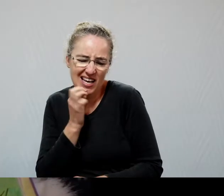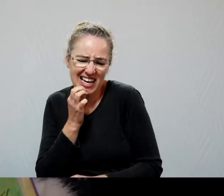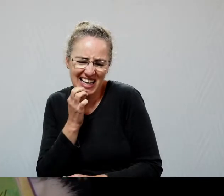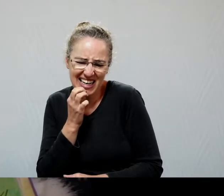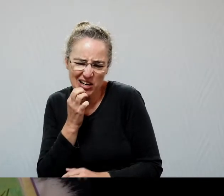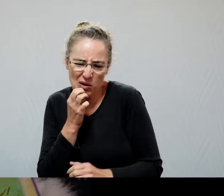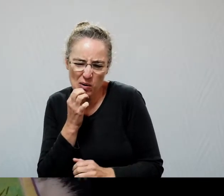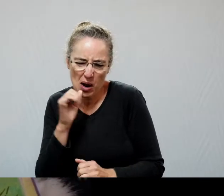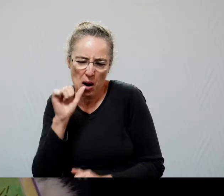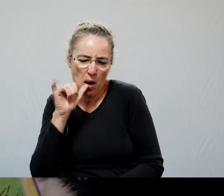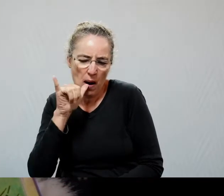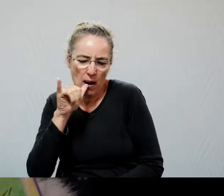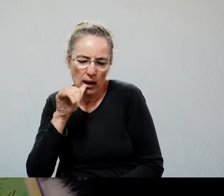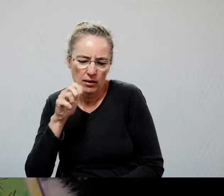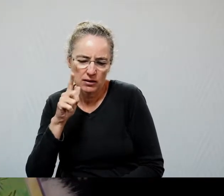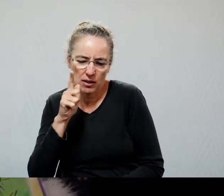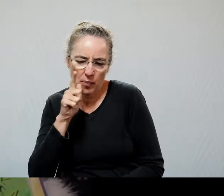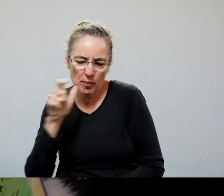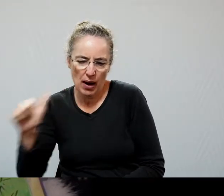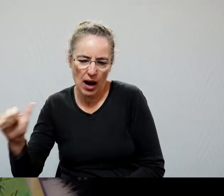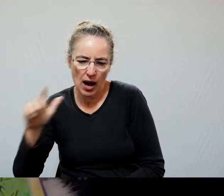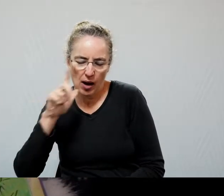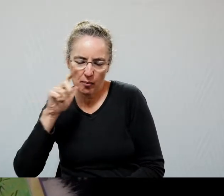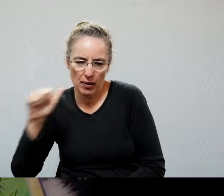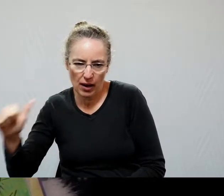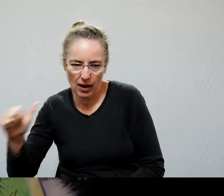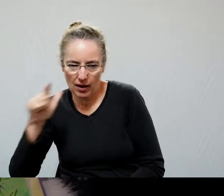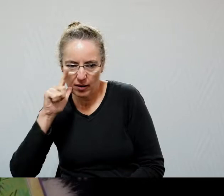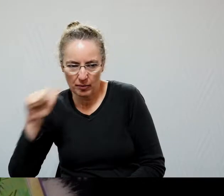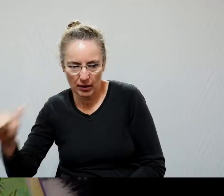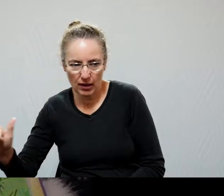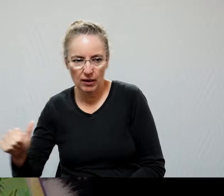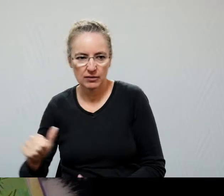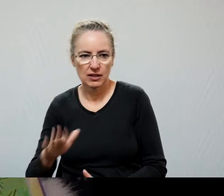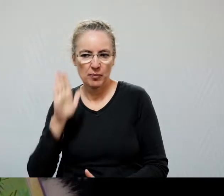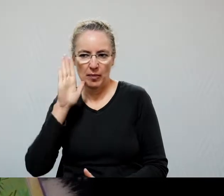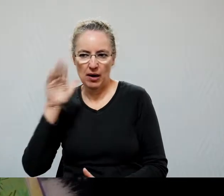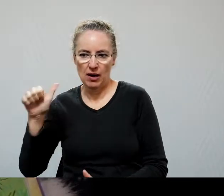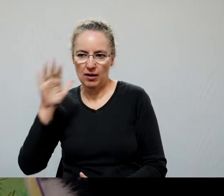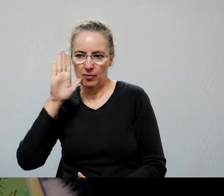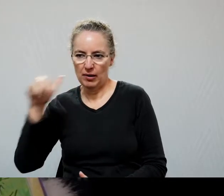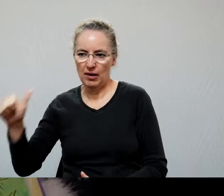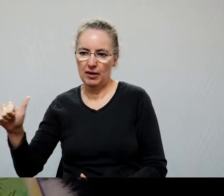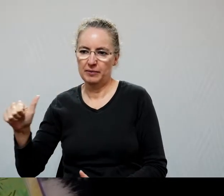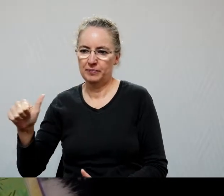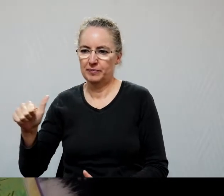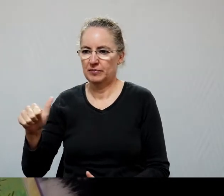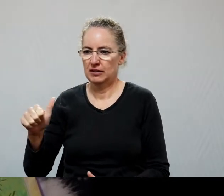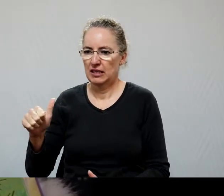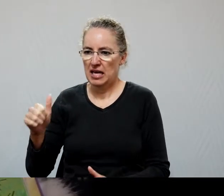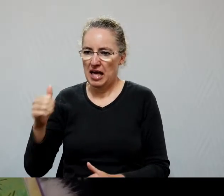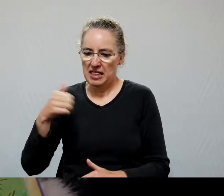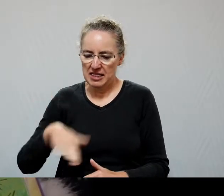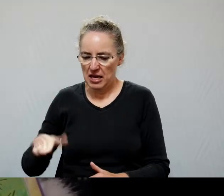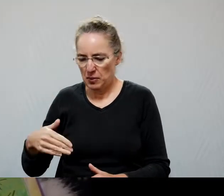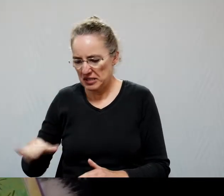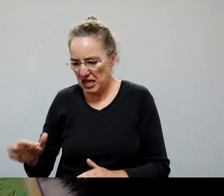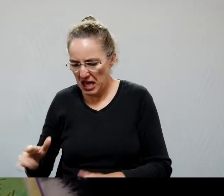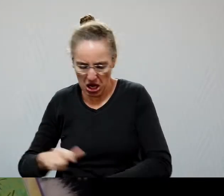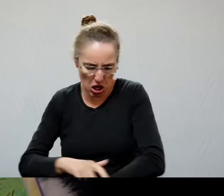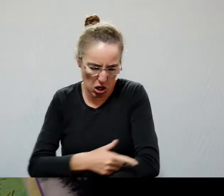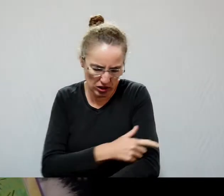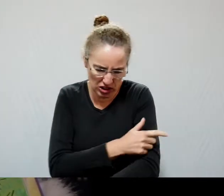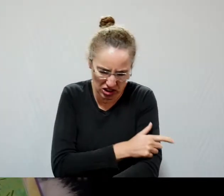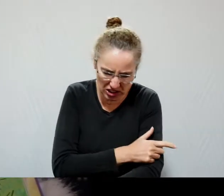baa, baa. Yes, there was the lost sheep, caught in a bramble bush, worn out, hurt